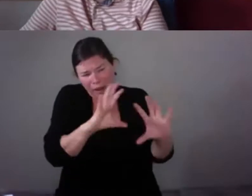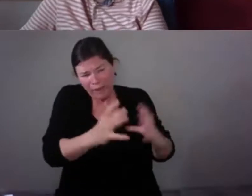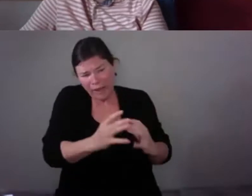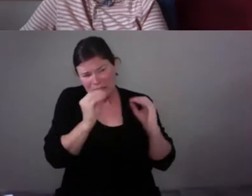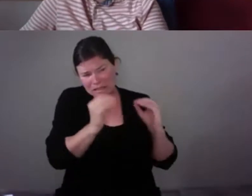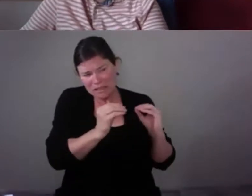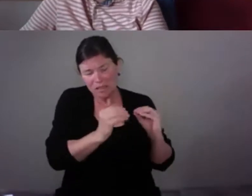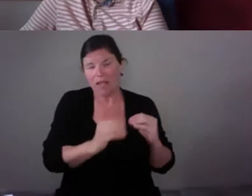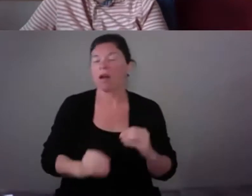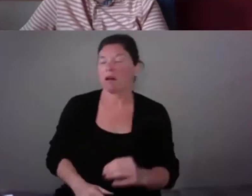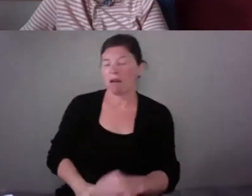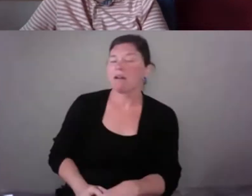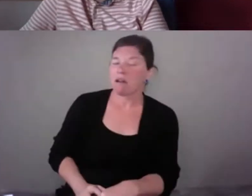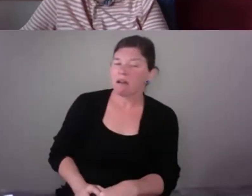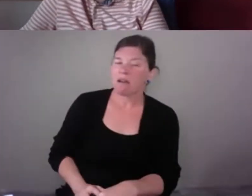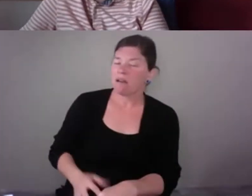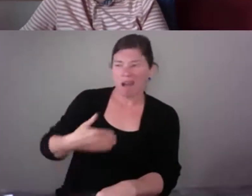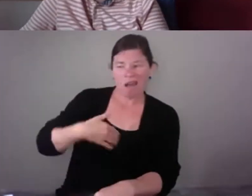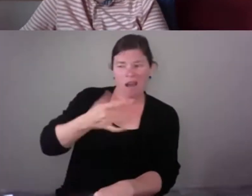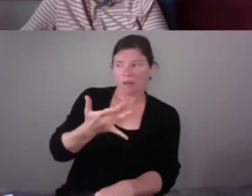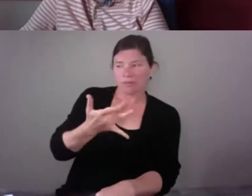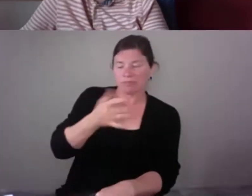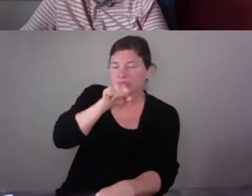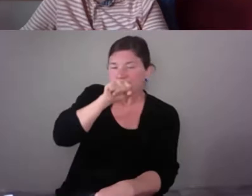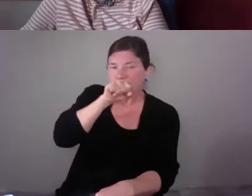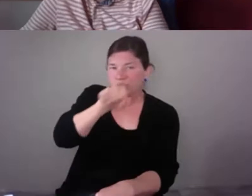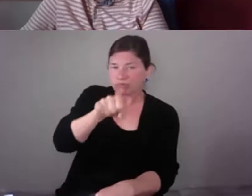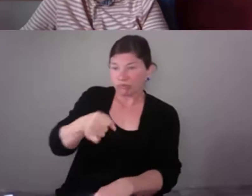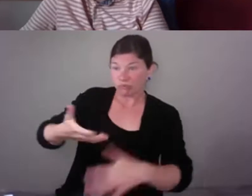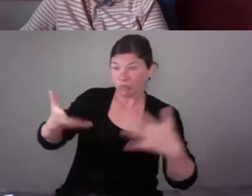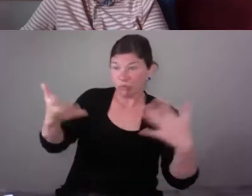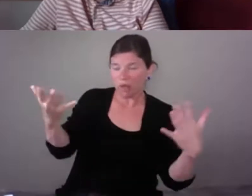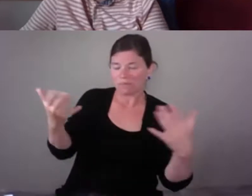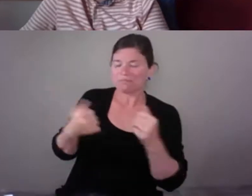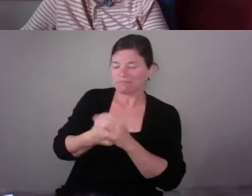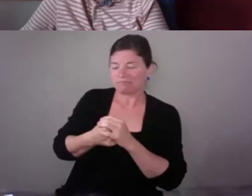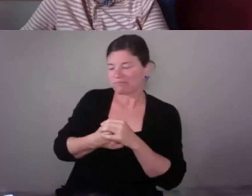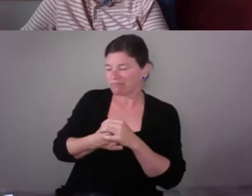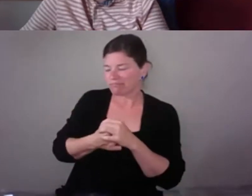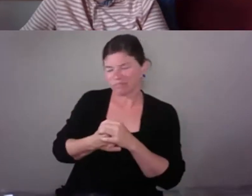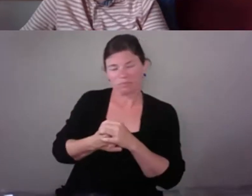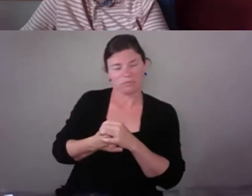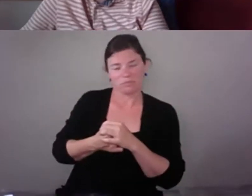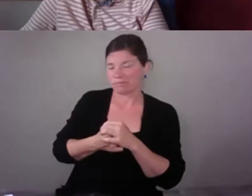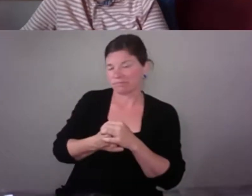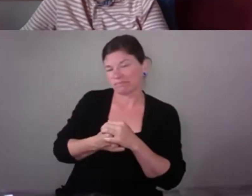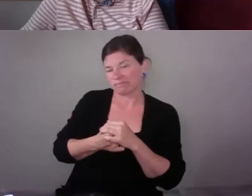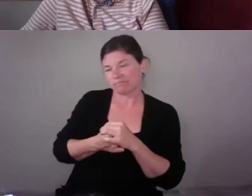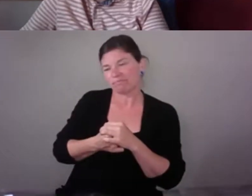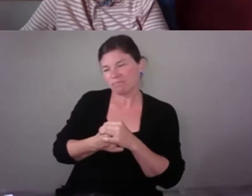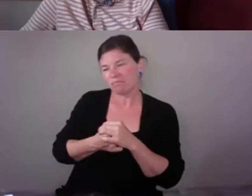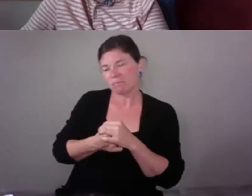favorite part is someone with a disability, because there's not too many students